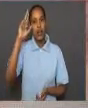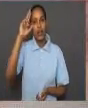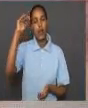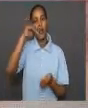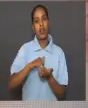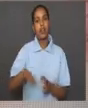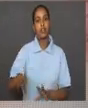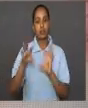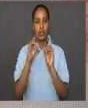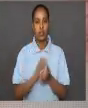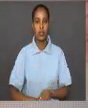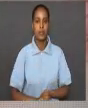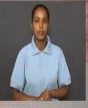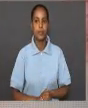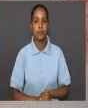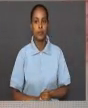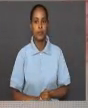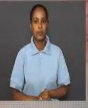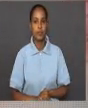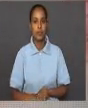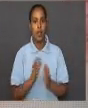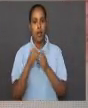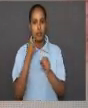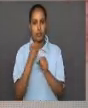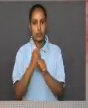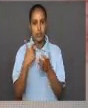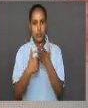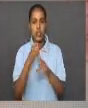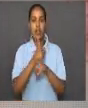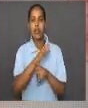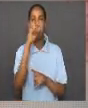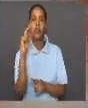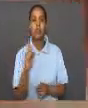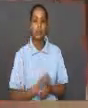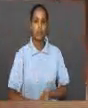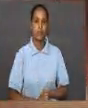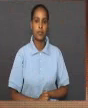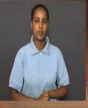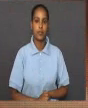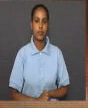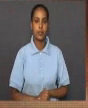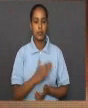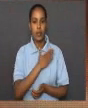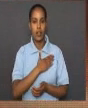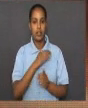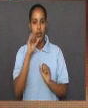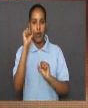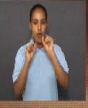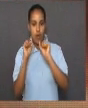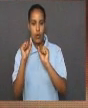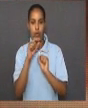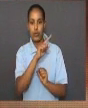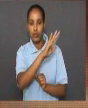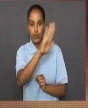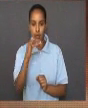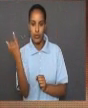Hello again, students. How did you do with this activity? Please compare your